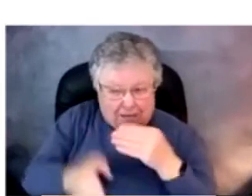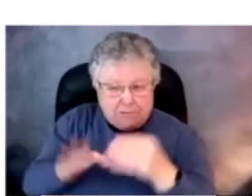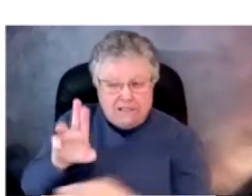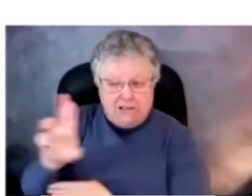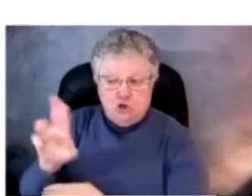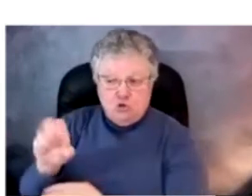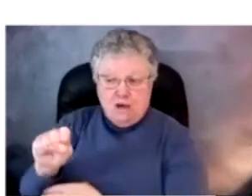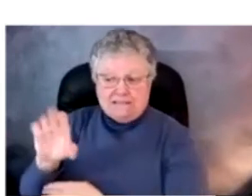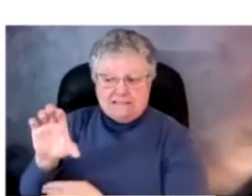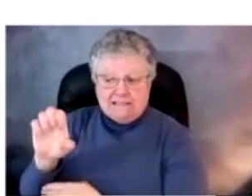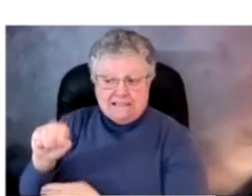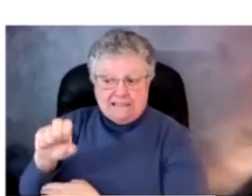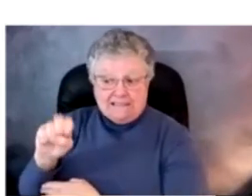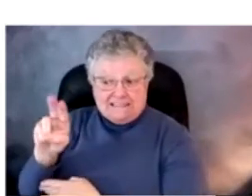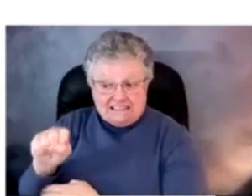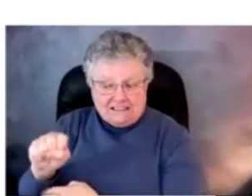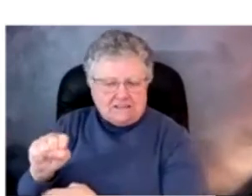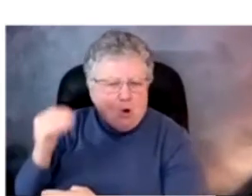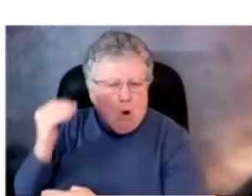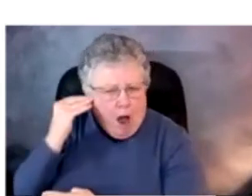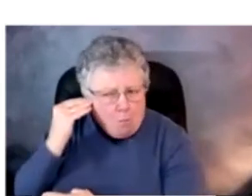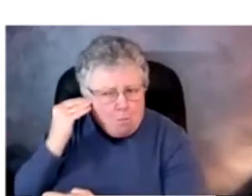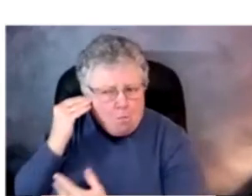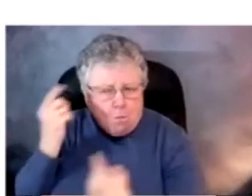interested about? Has there been talk about,